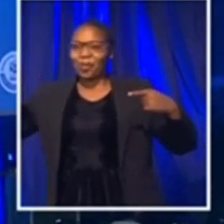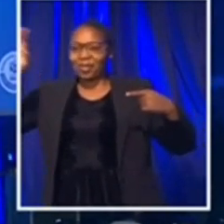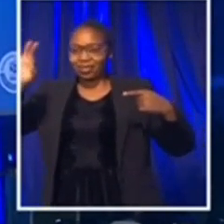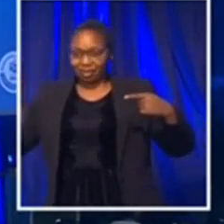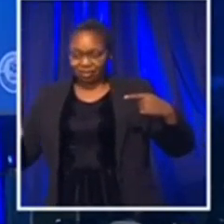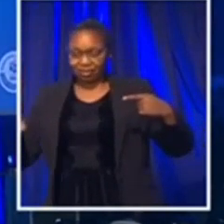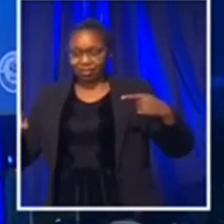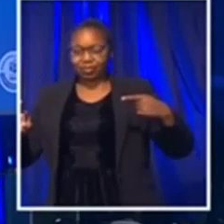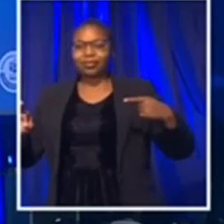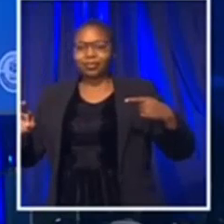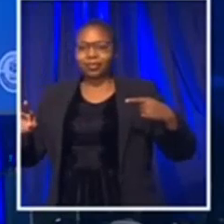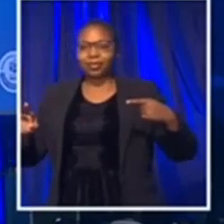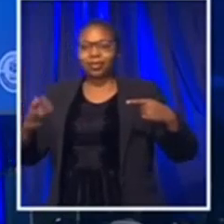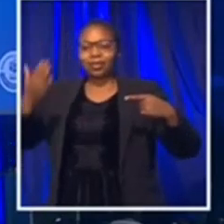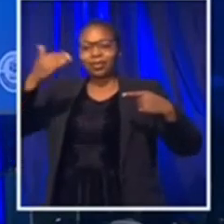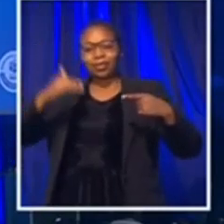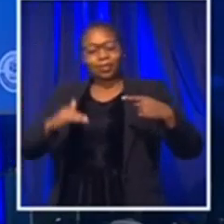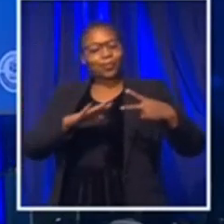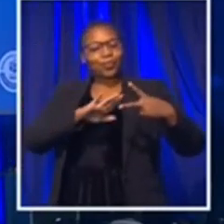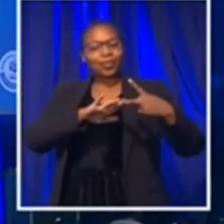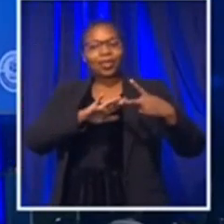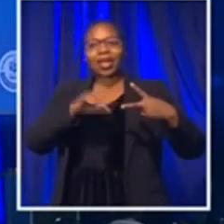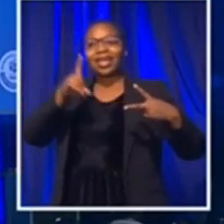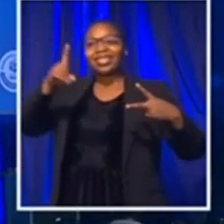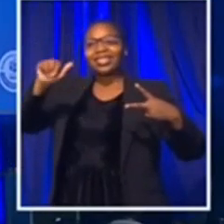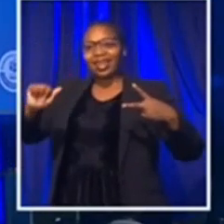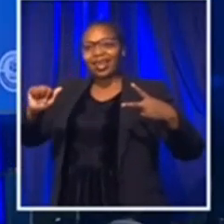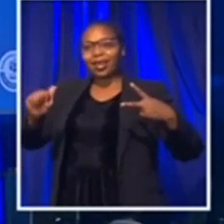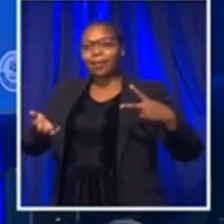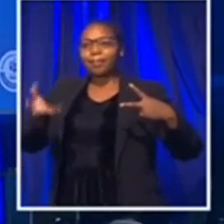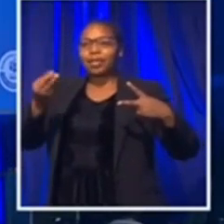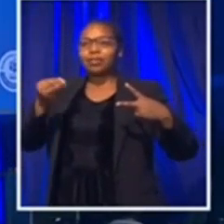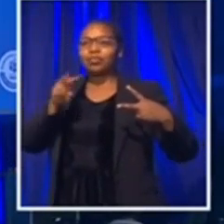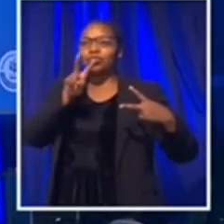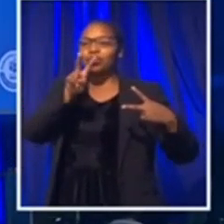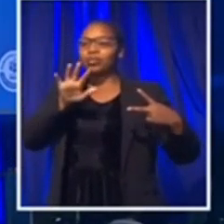42.02%. The DA got